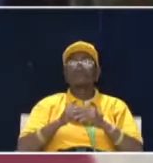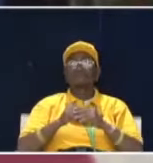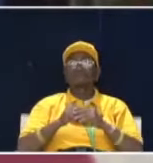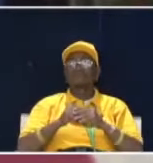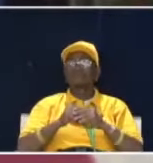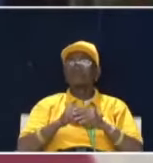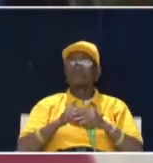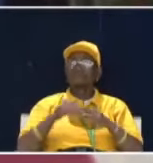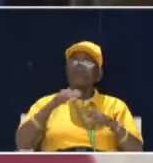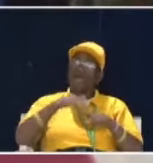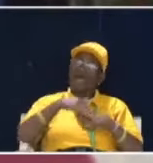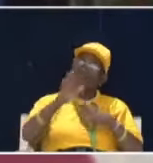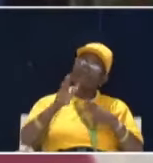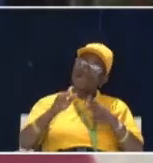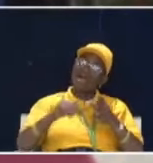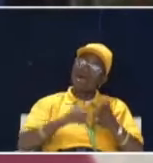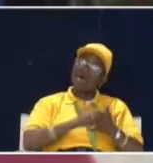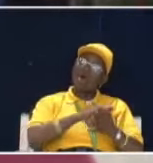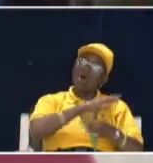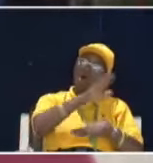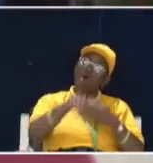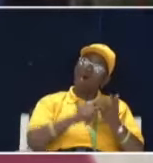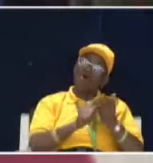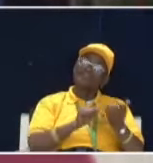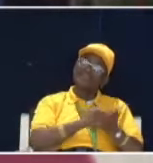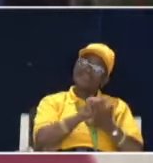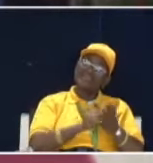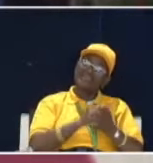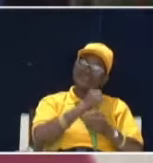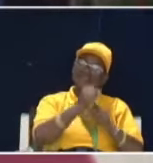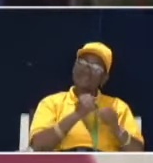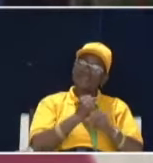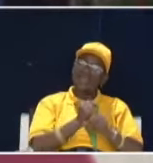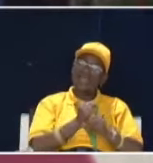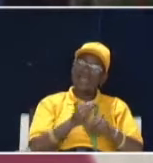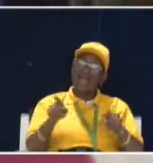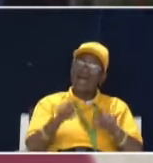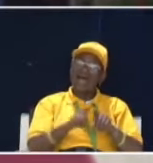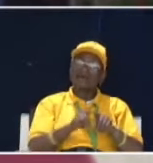after all these years as a fugitive,